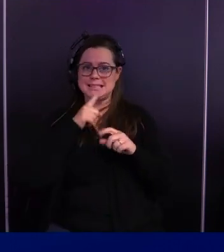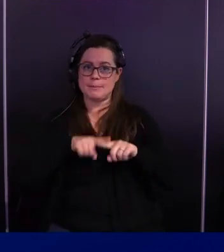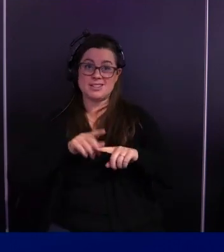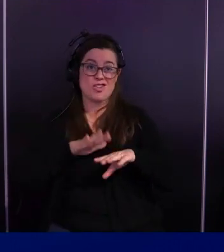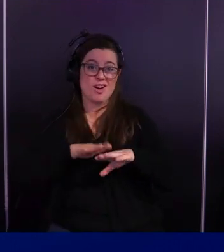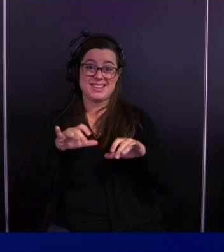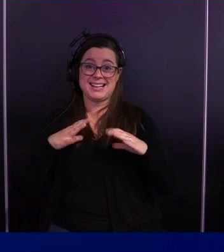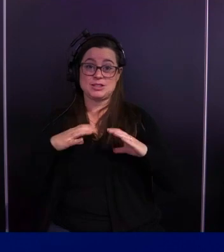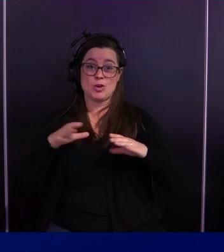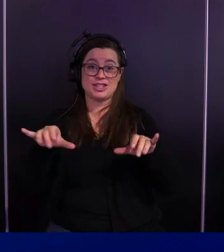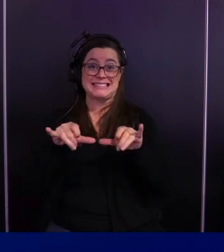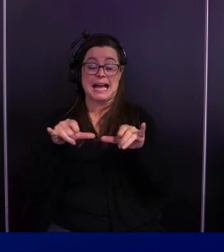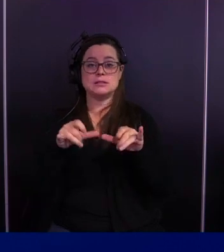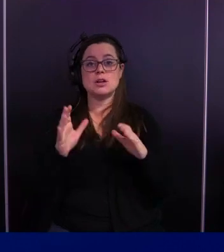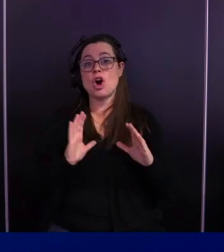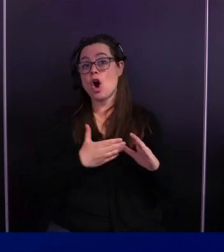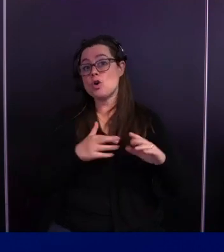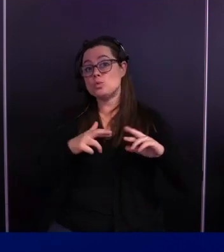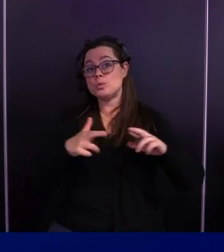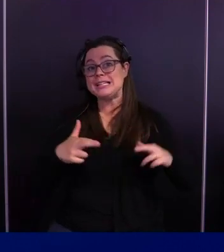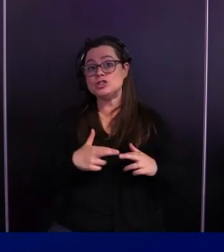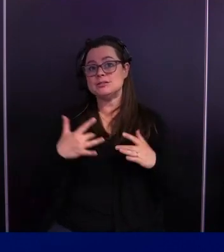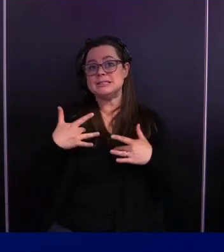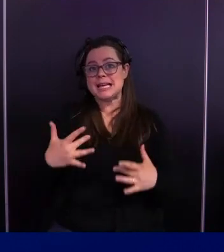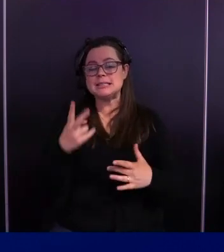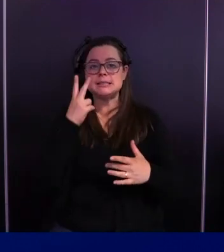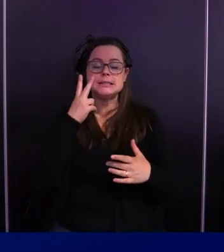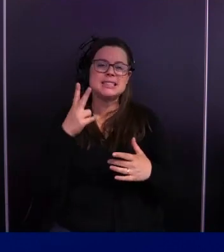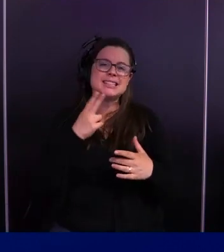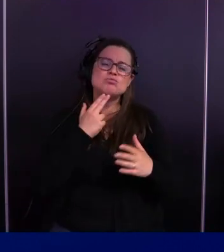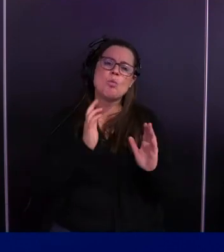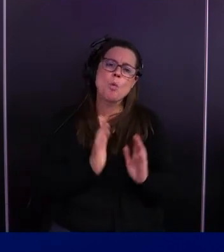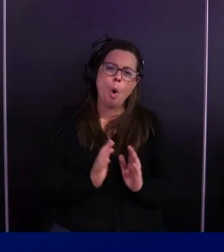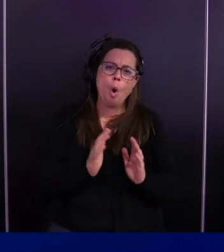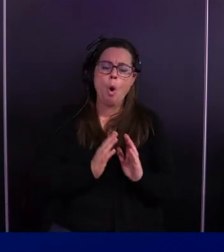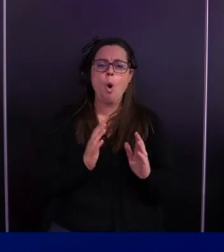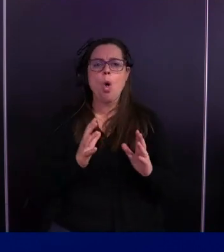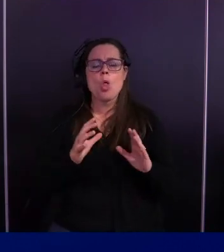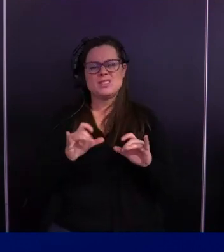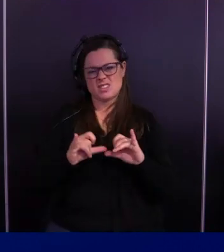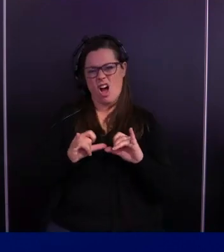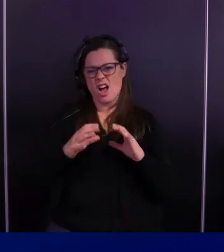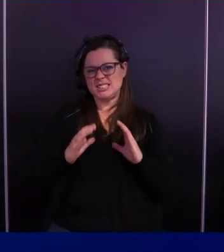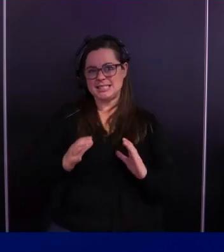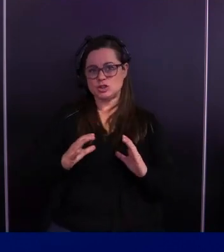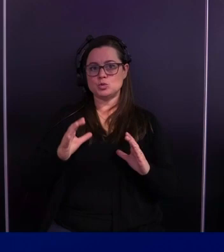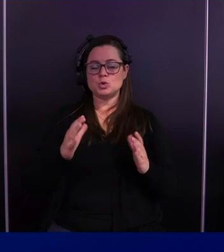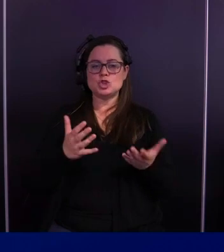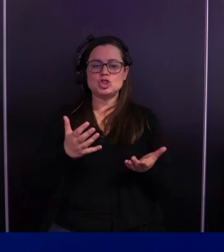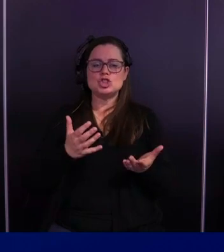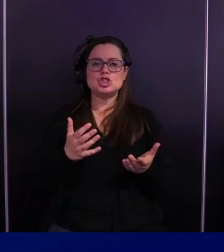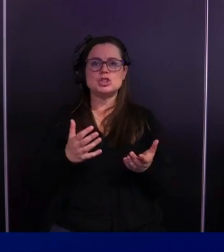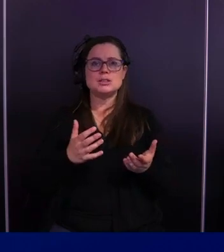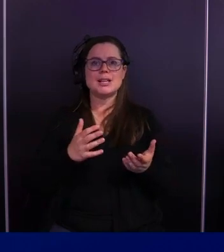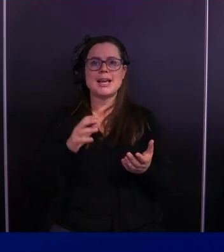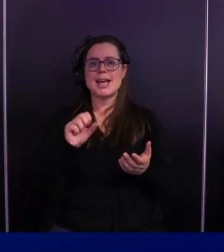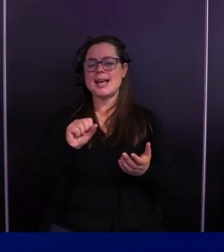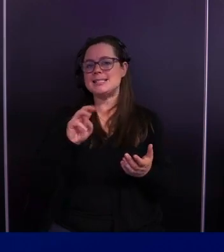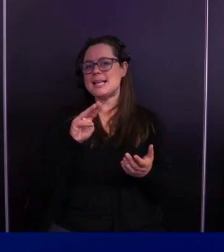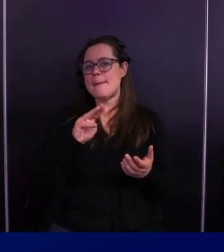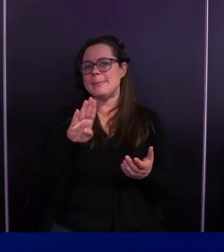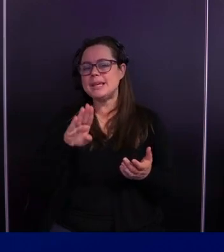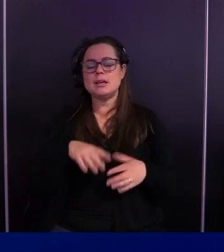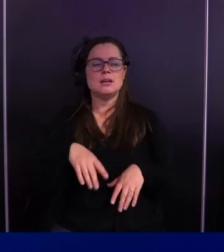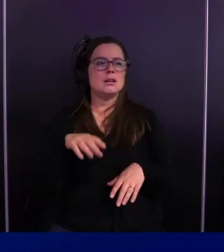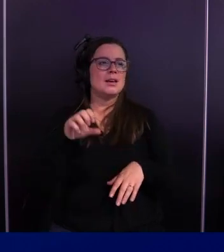that's in our region, we tend to see customers that are probably small on the smaller scale, even as a SMB, SME,